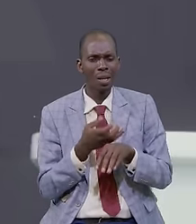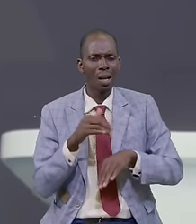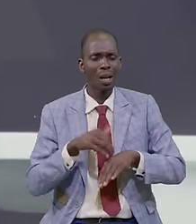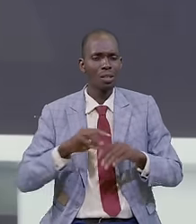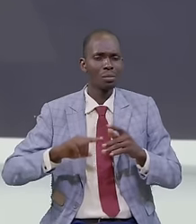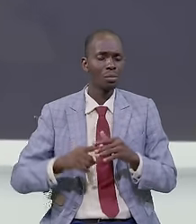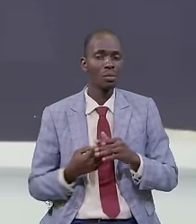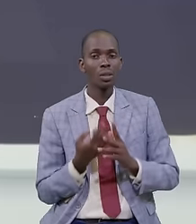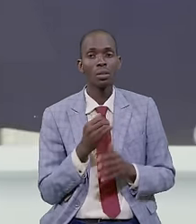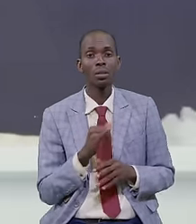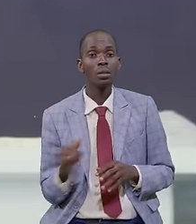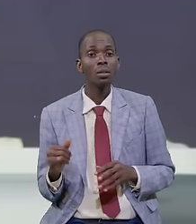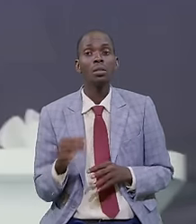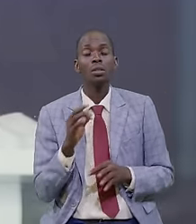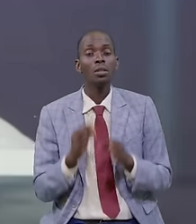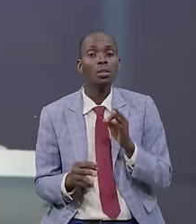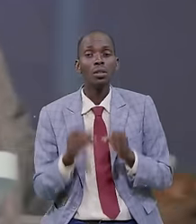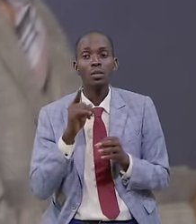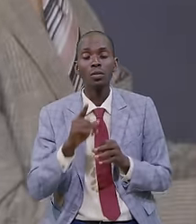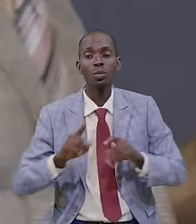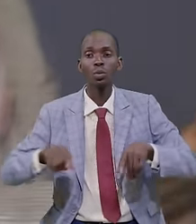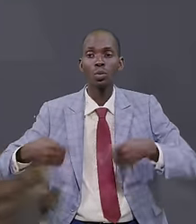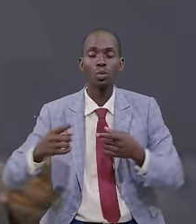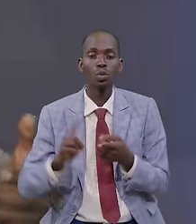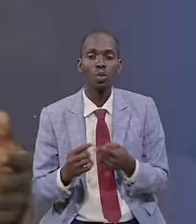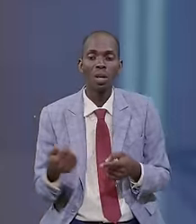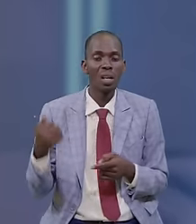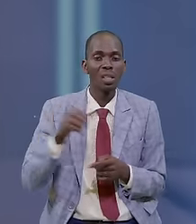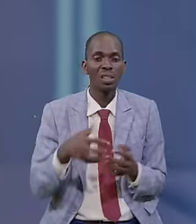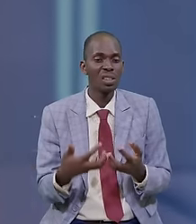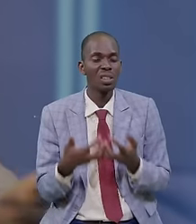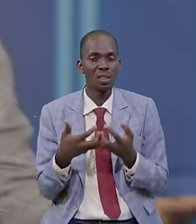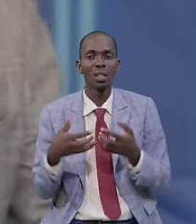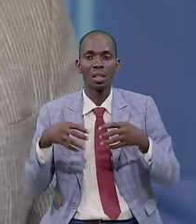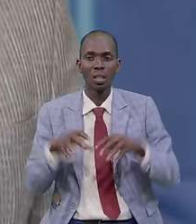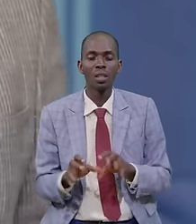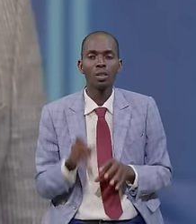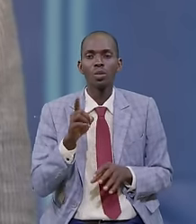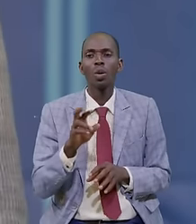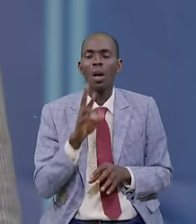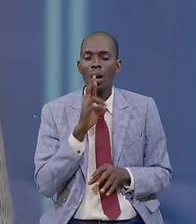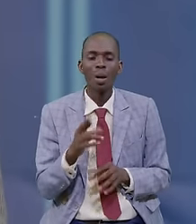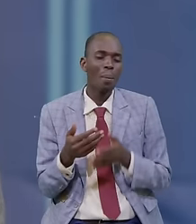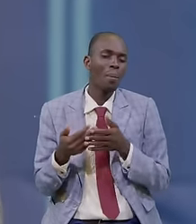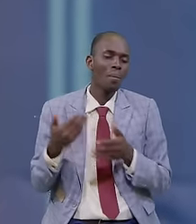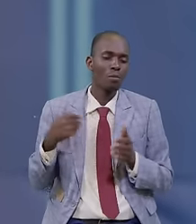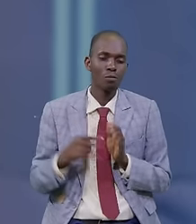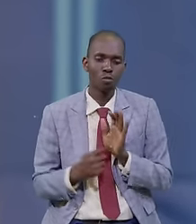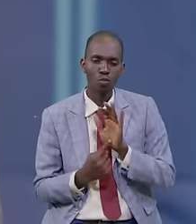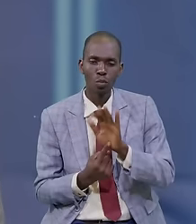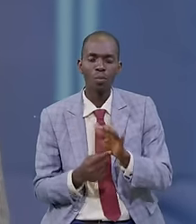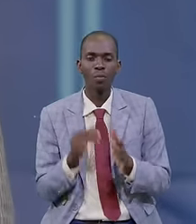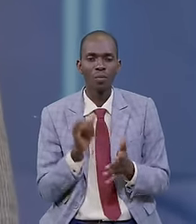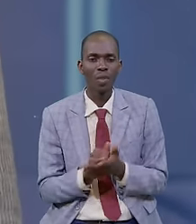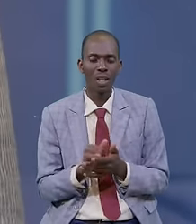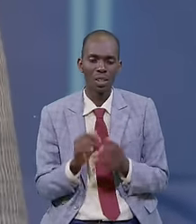went to any engineering class, you were already demonstrating that gift. Why don't you